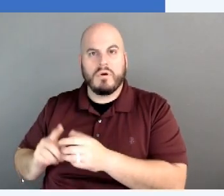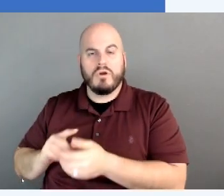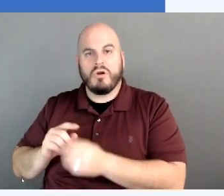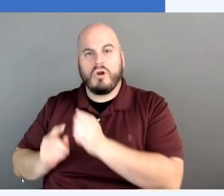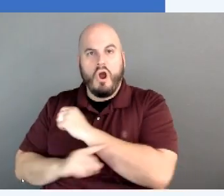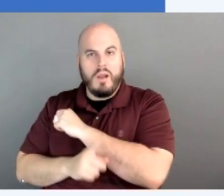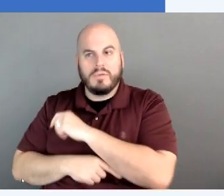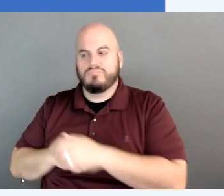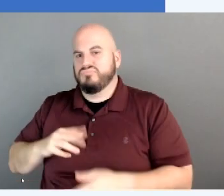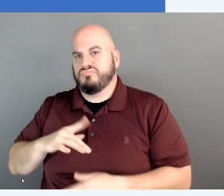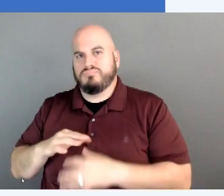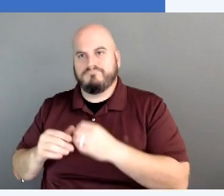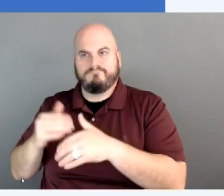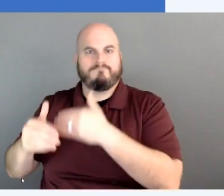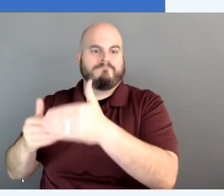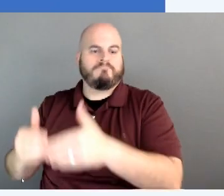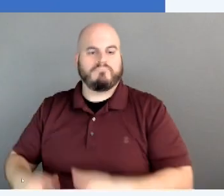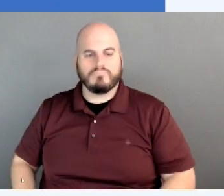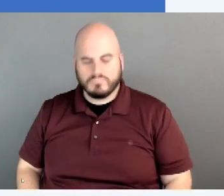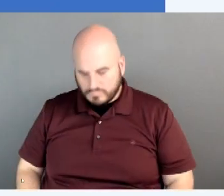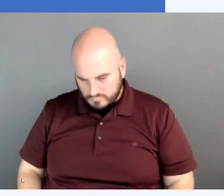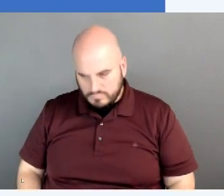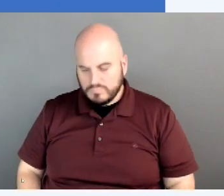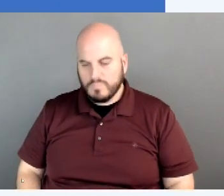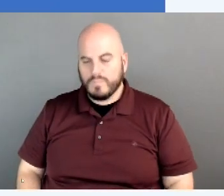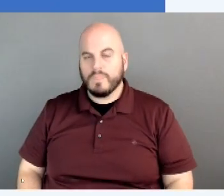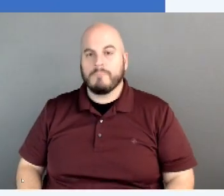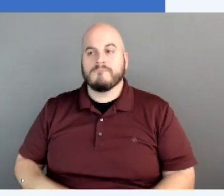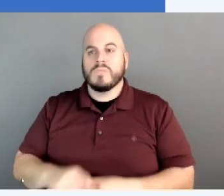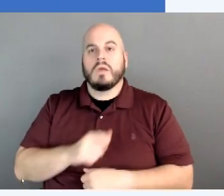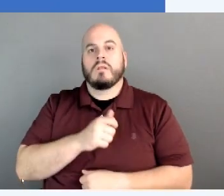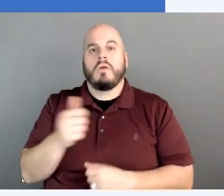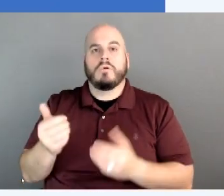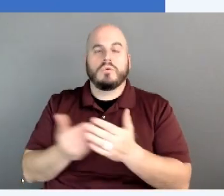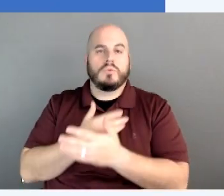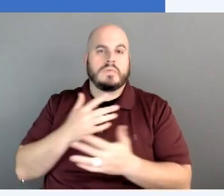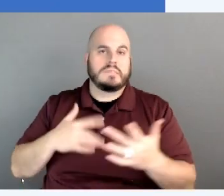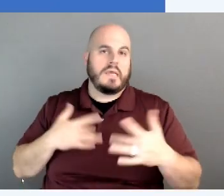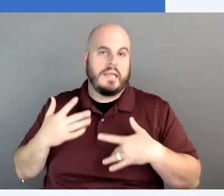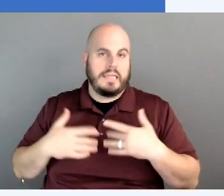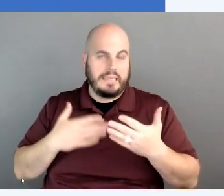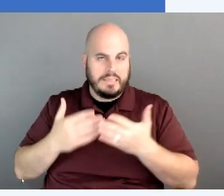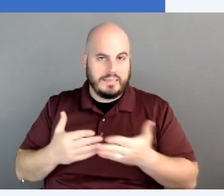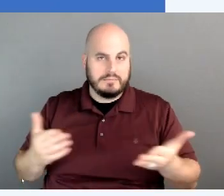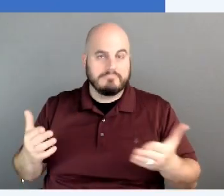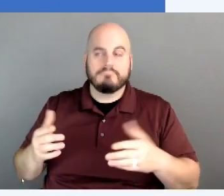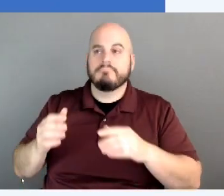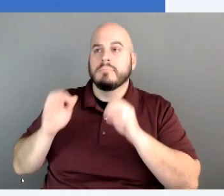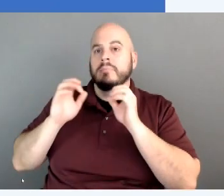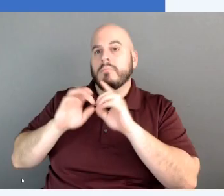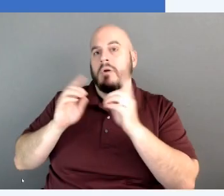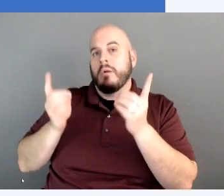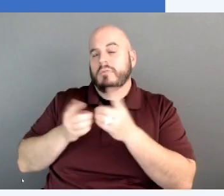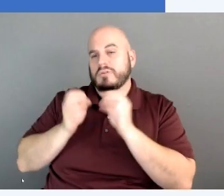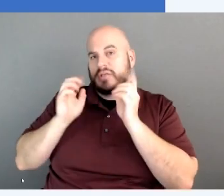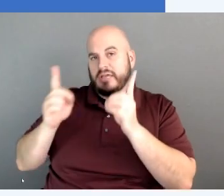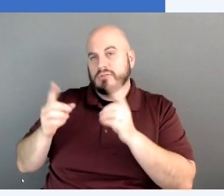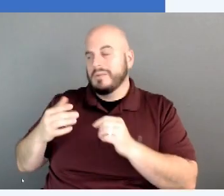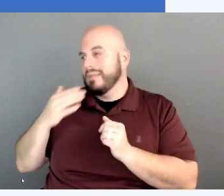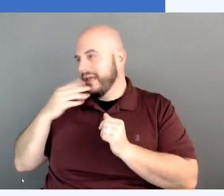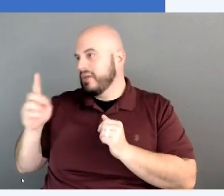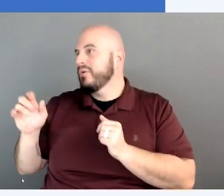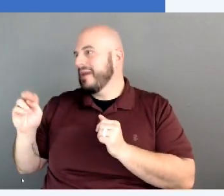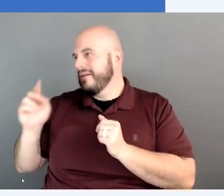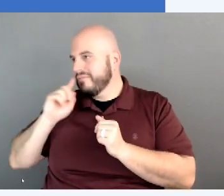really exciting new thing that they're able to do is the Department of Education, and I want to thank Kevin McGill for showing up today as